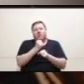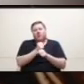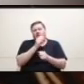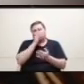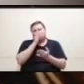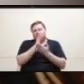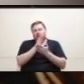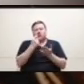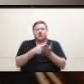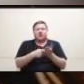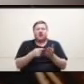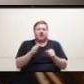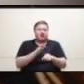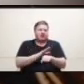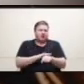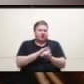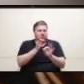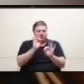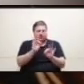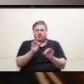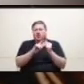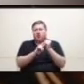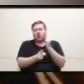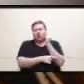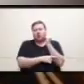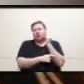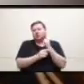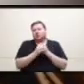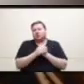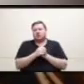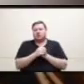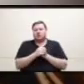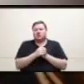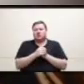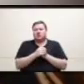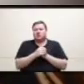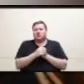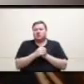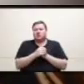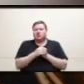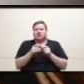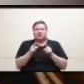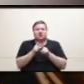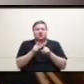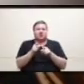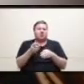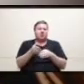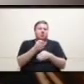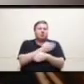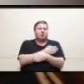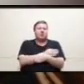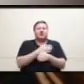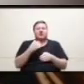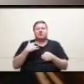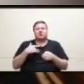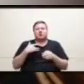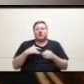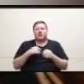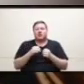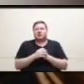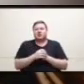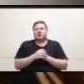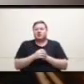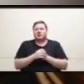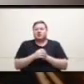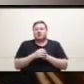then the last one, again, like the previous municipality, there's a